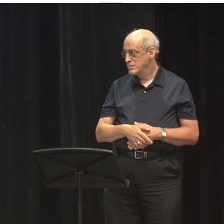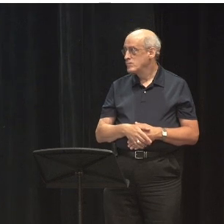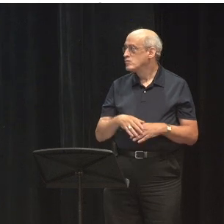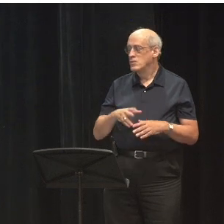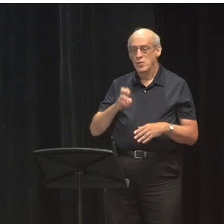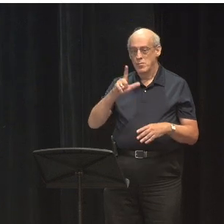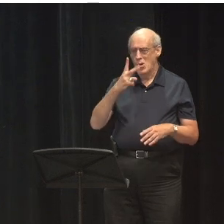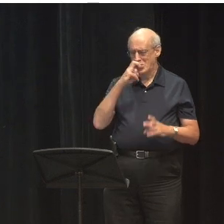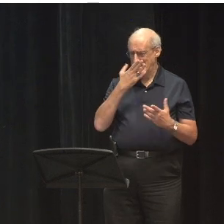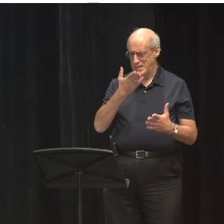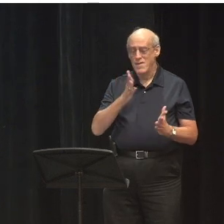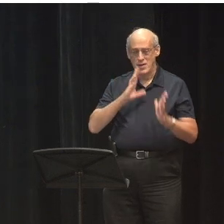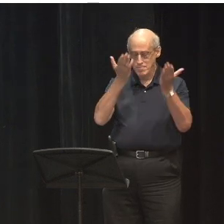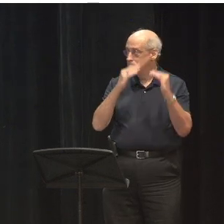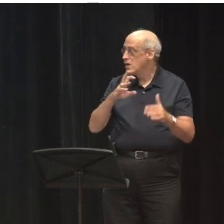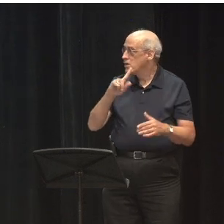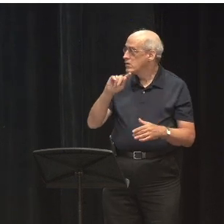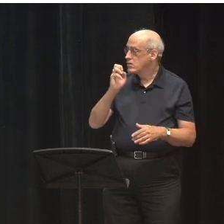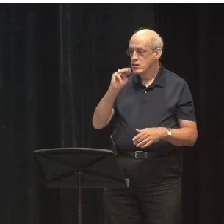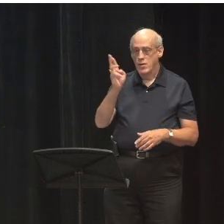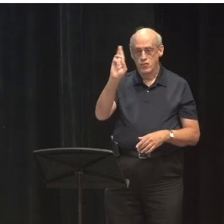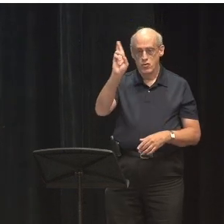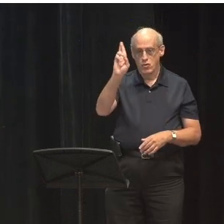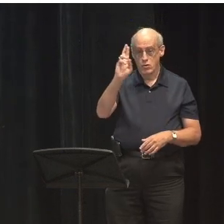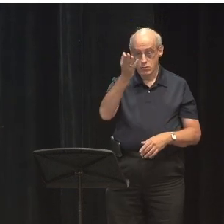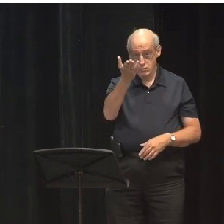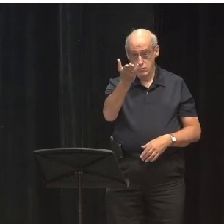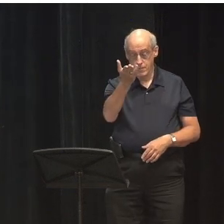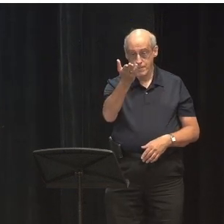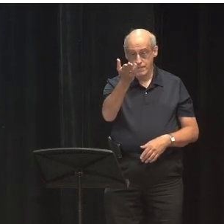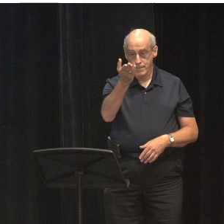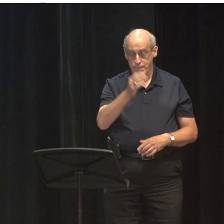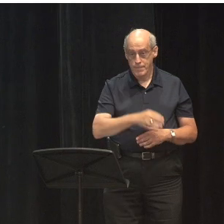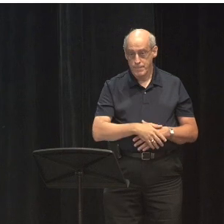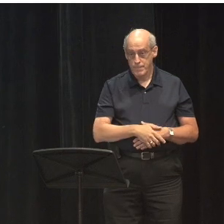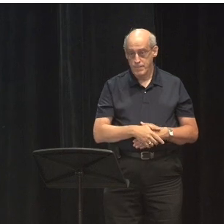Okay, Paul's not here. Tom Radianov.